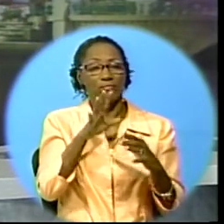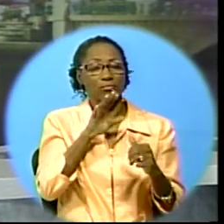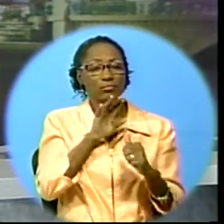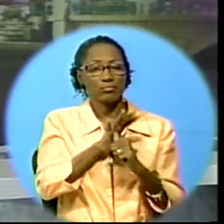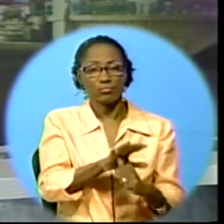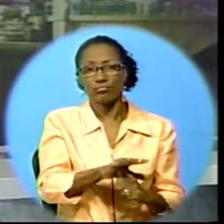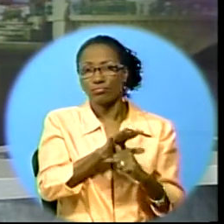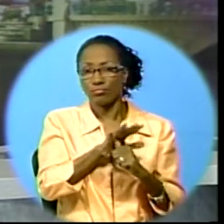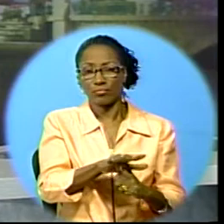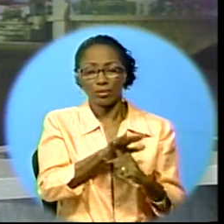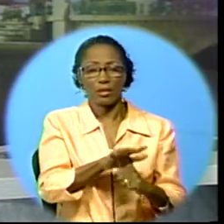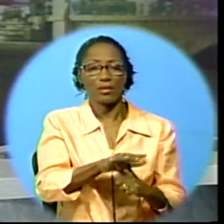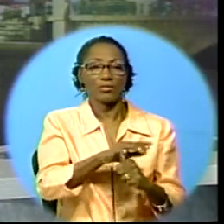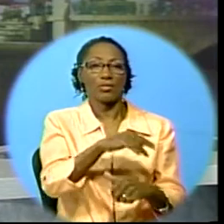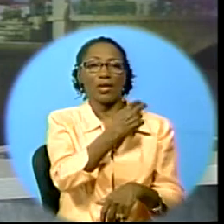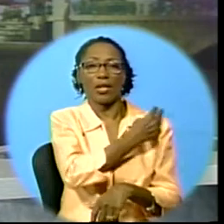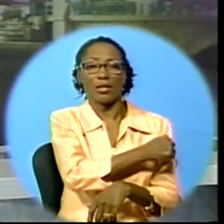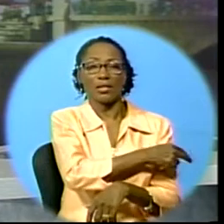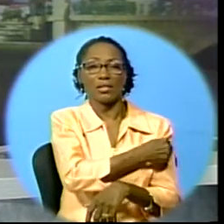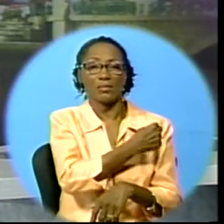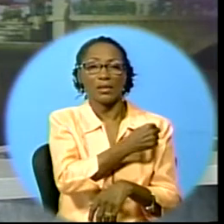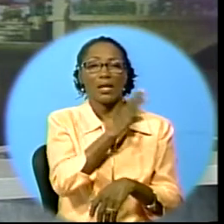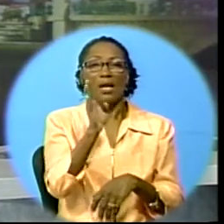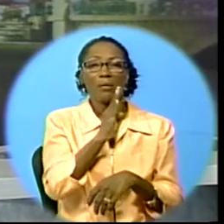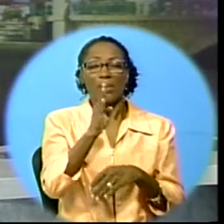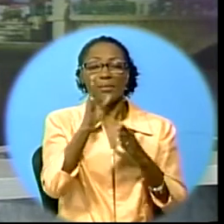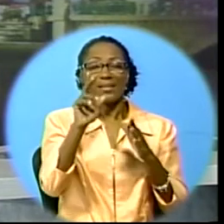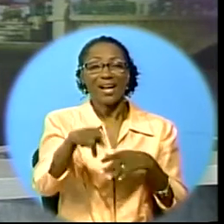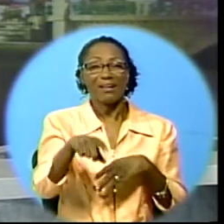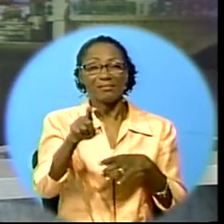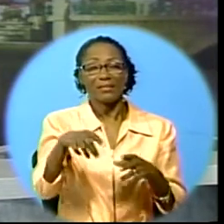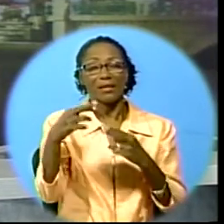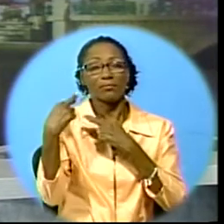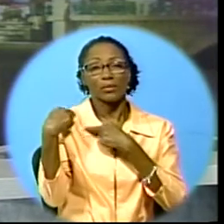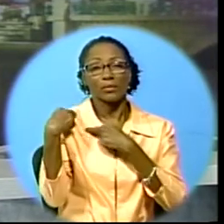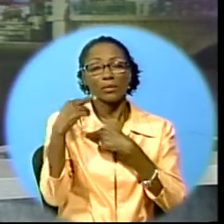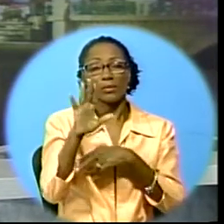says Barbadians must take personal responsibility for their health.